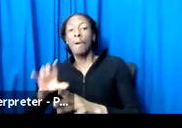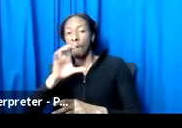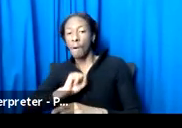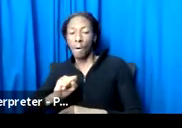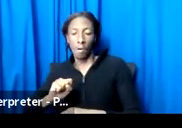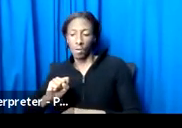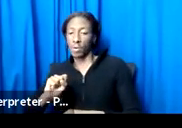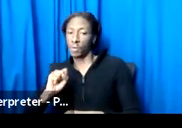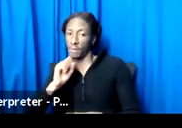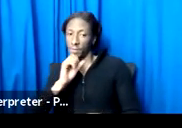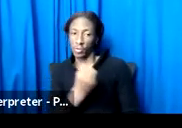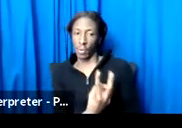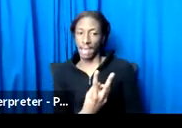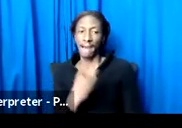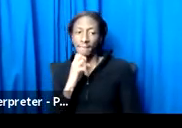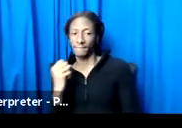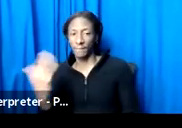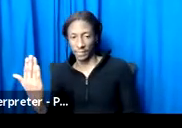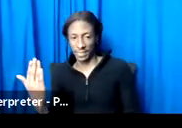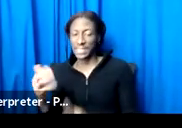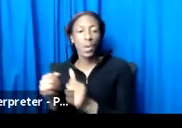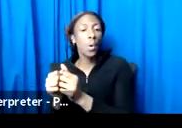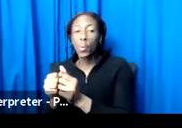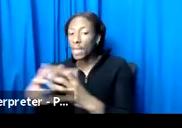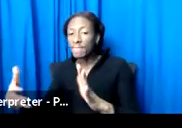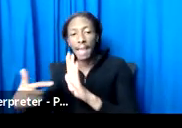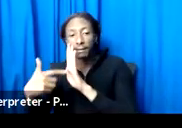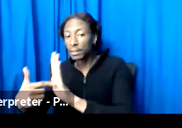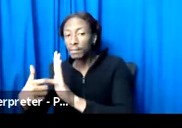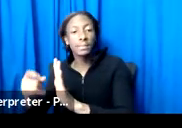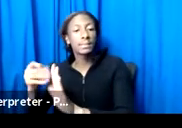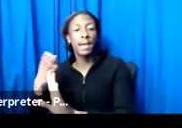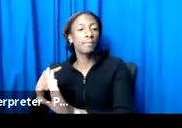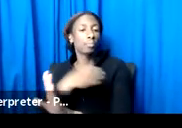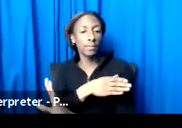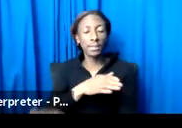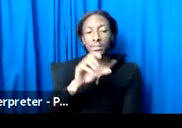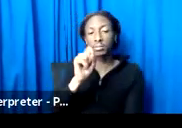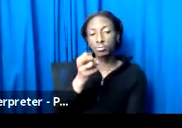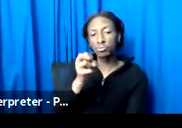15 years without evidence of previous SARS-CoV-2 infection.